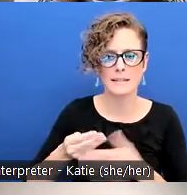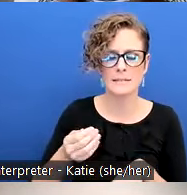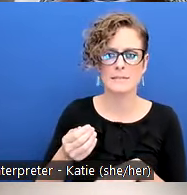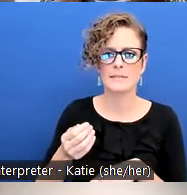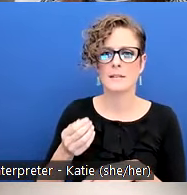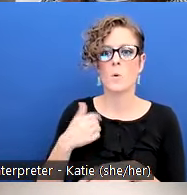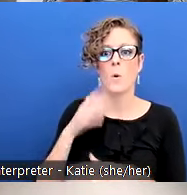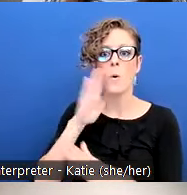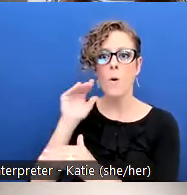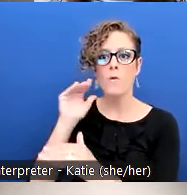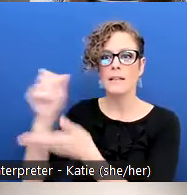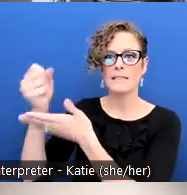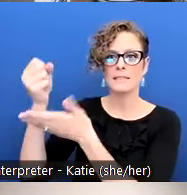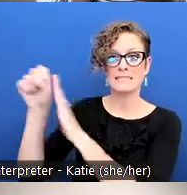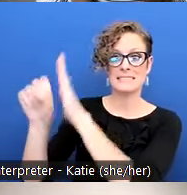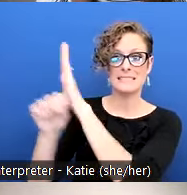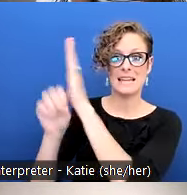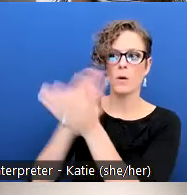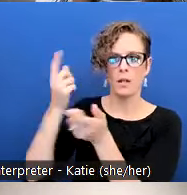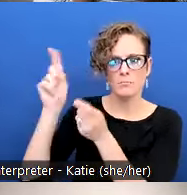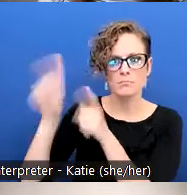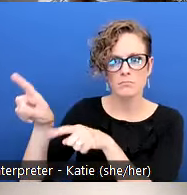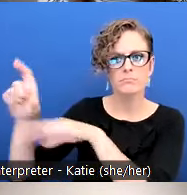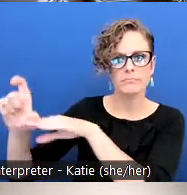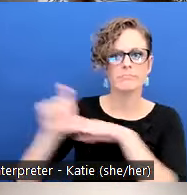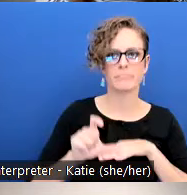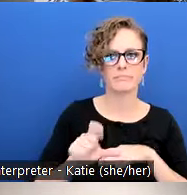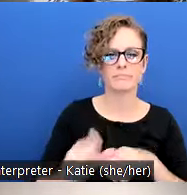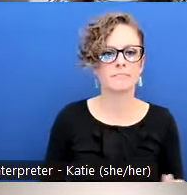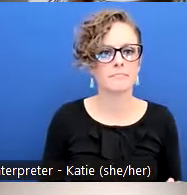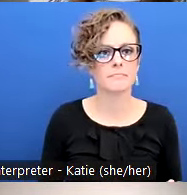to address that. So this is